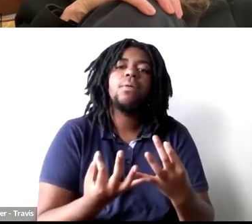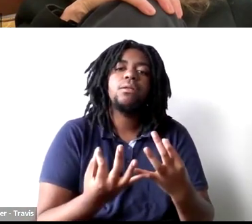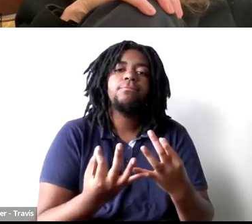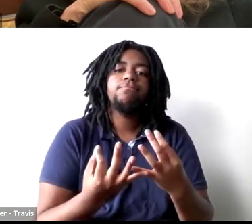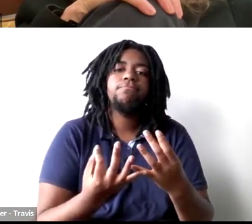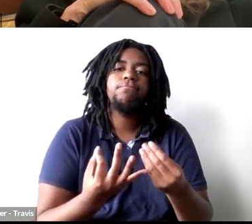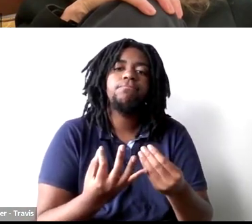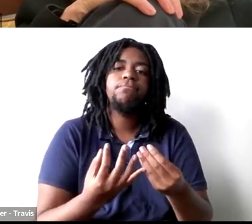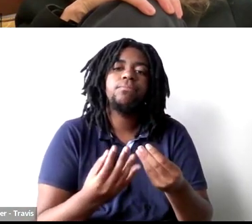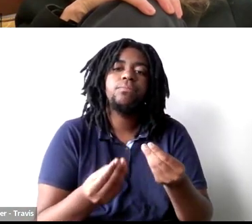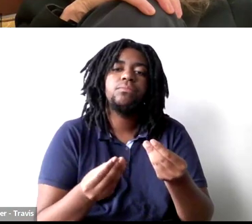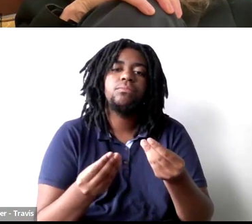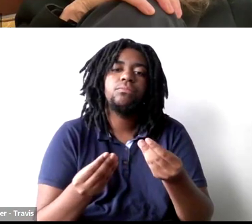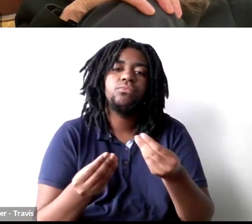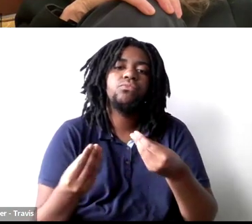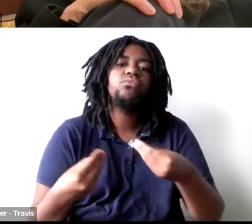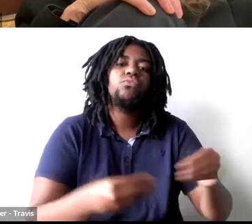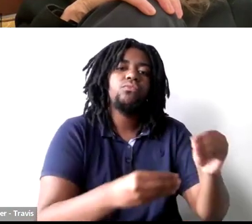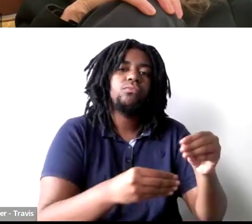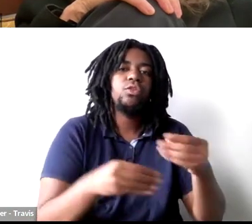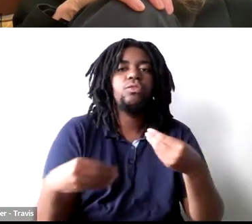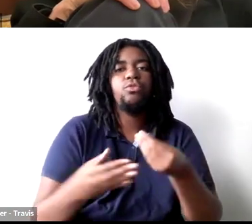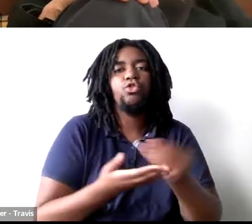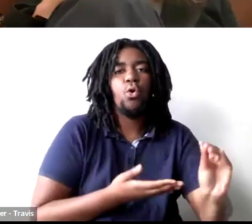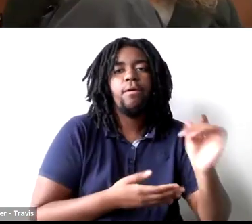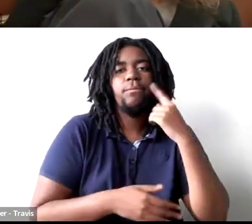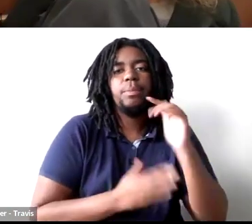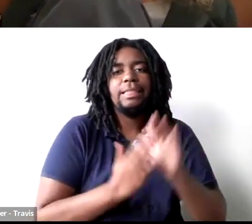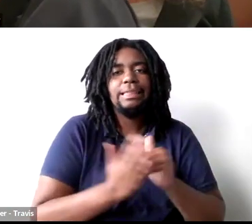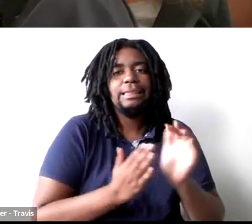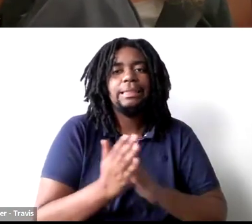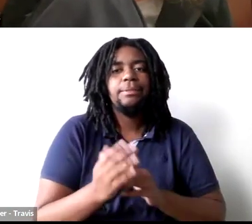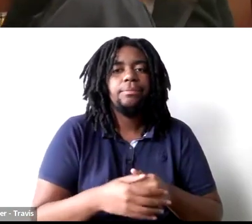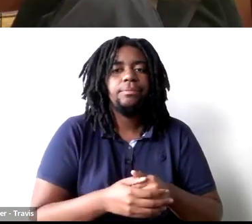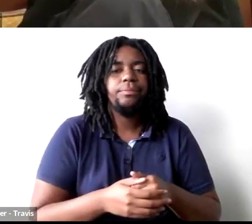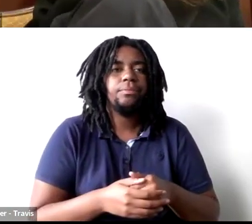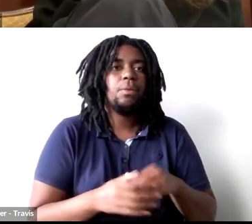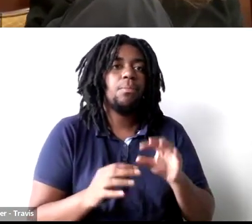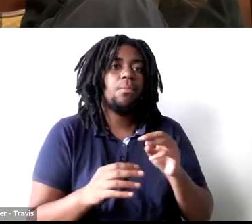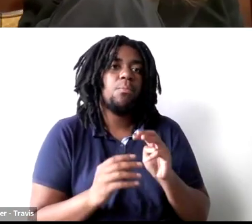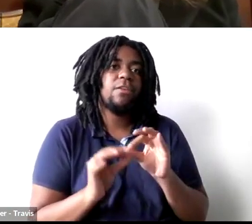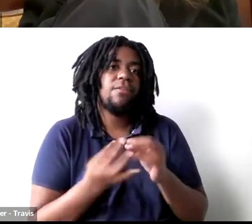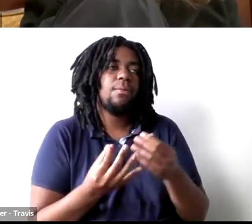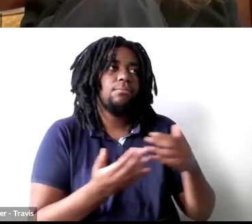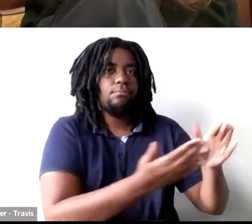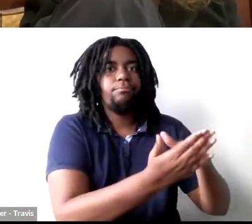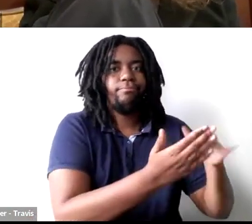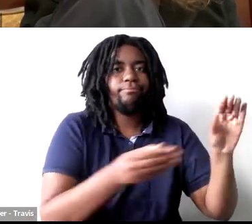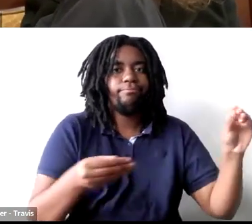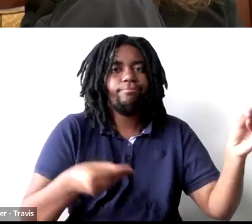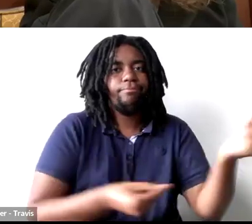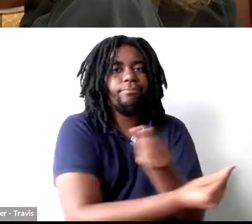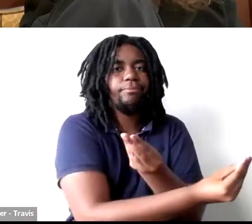for paintings. And that is a story that has come along through the literature, that Charles Willson Peale was